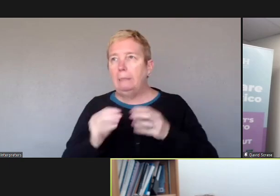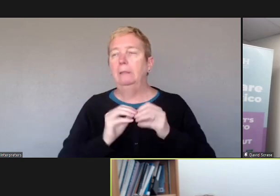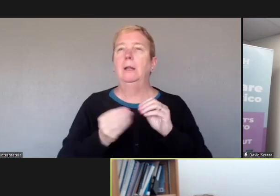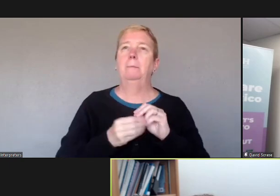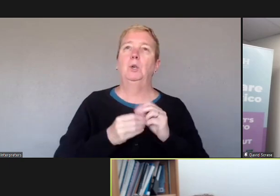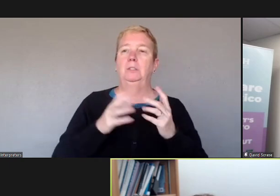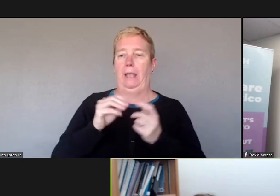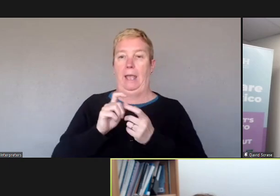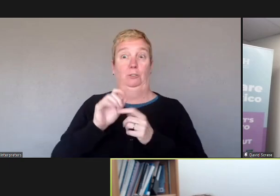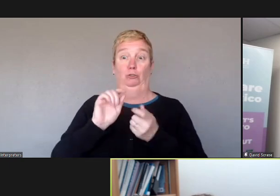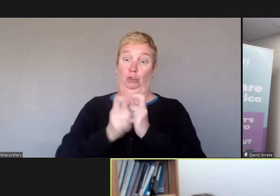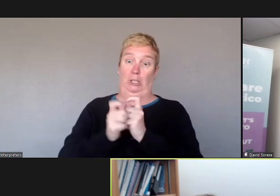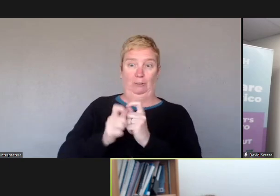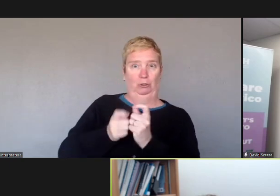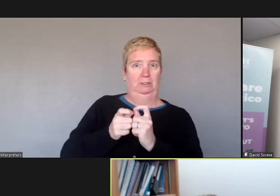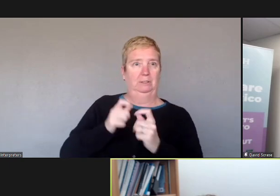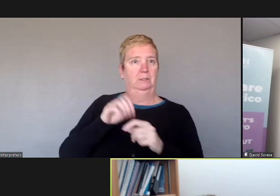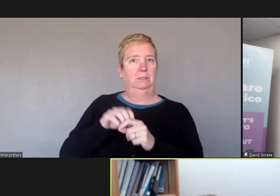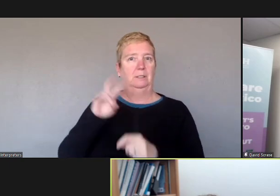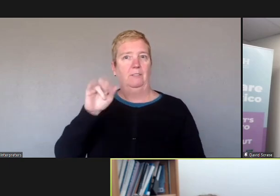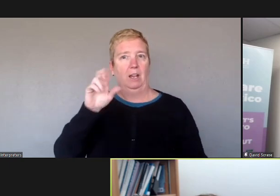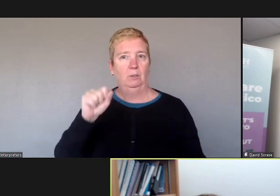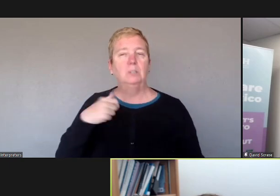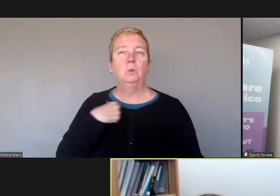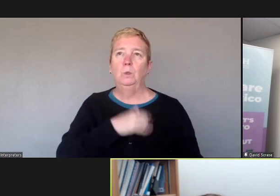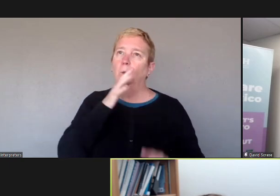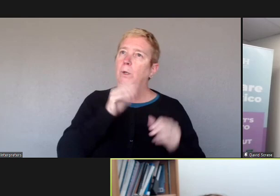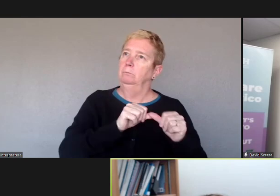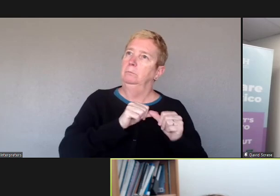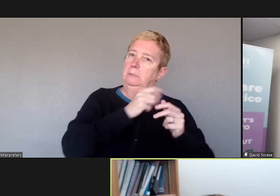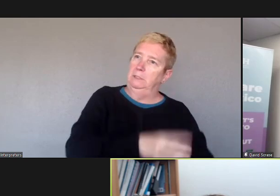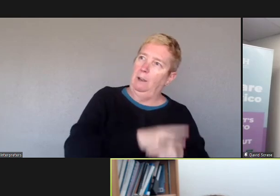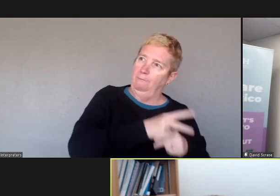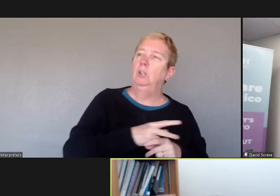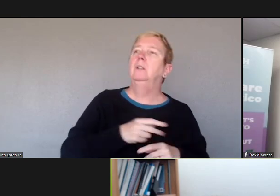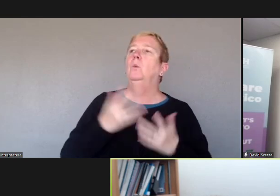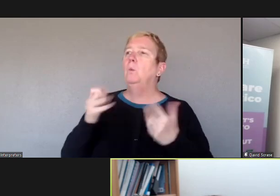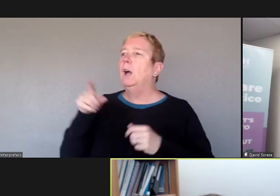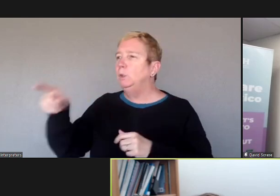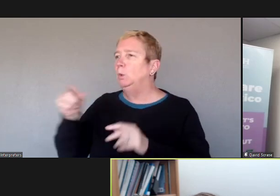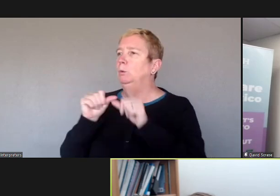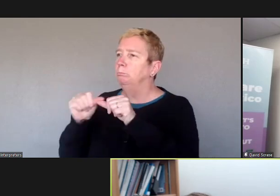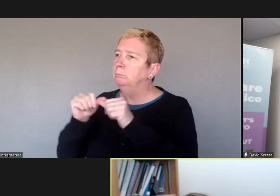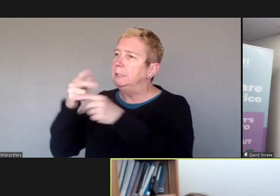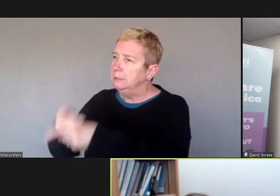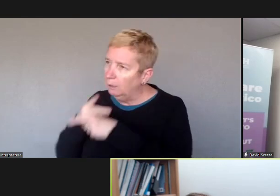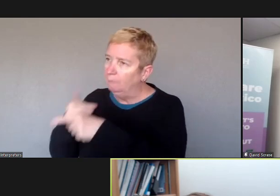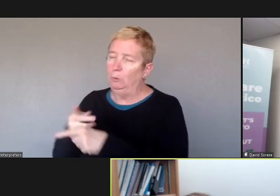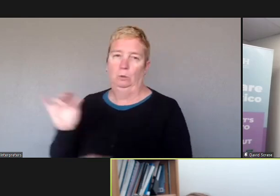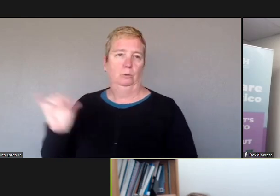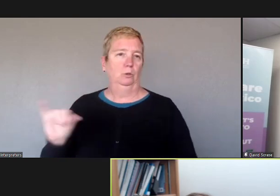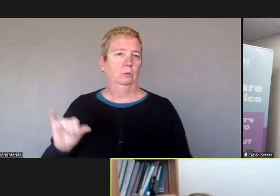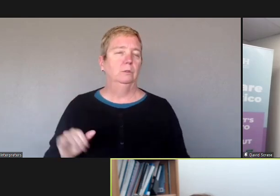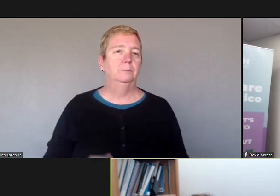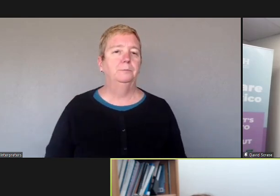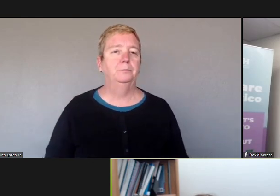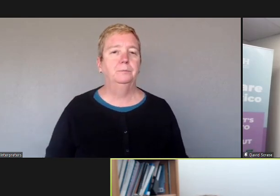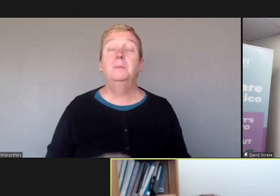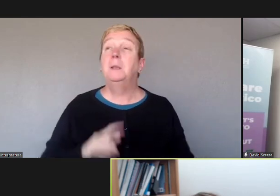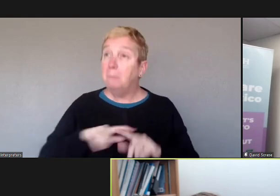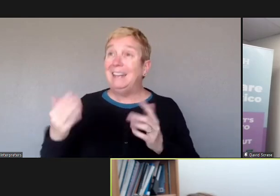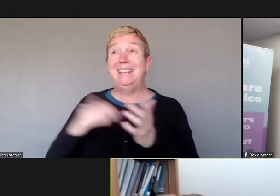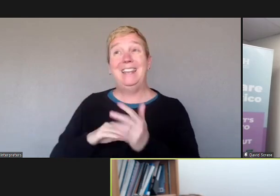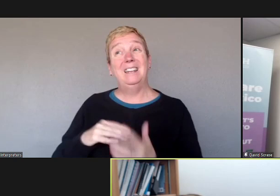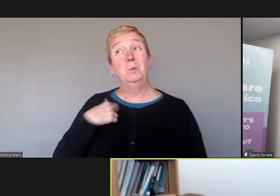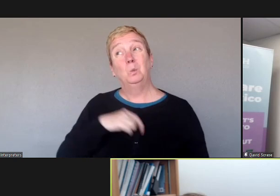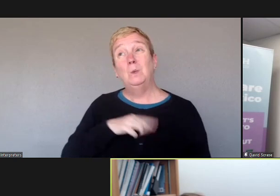will remain vigilant here, and we hope that you continue to remain vigilant at home. Though please note the good news that we did